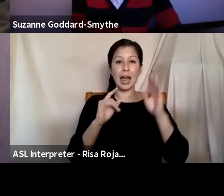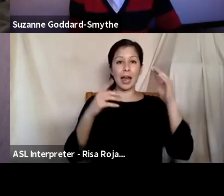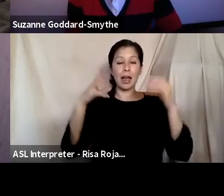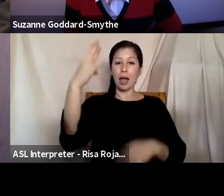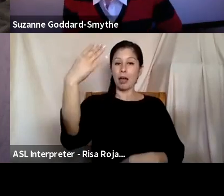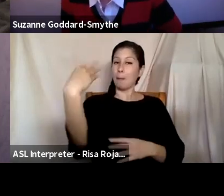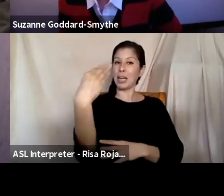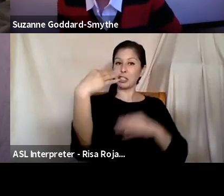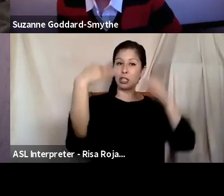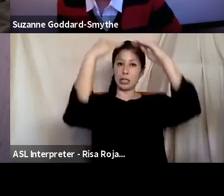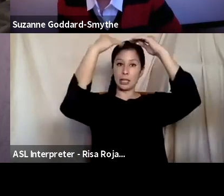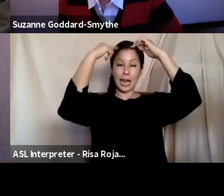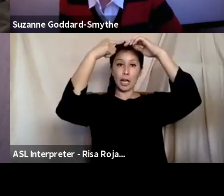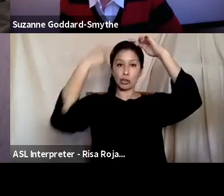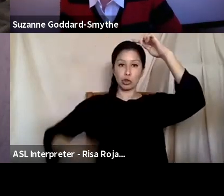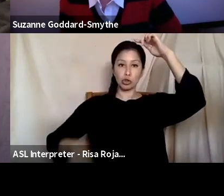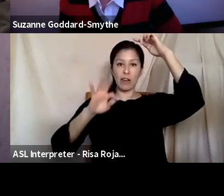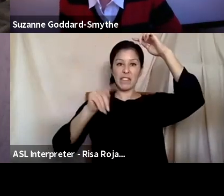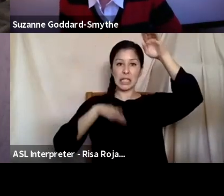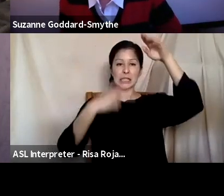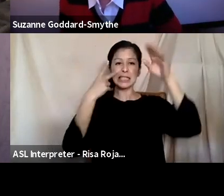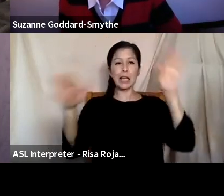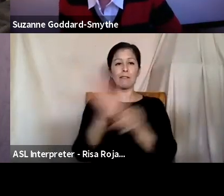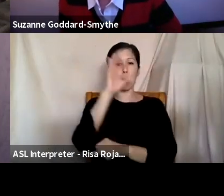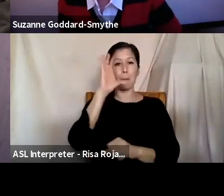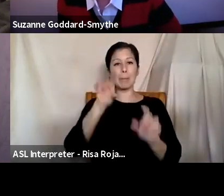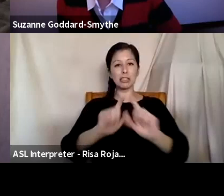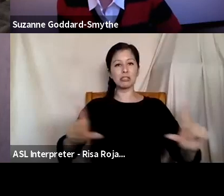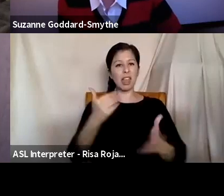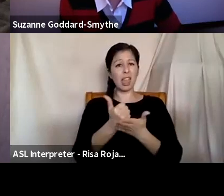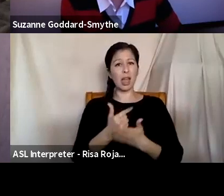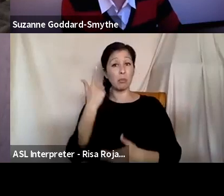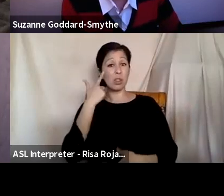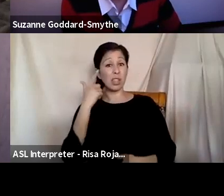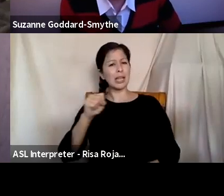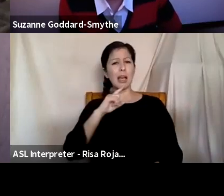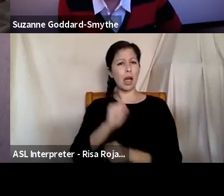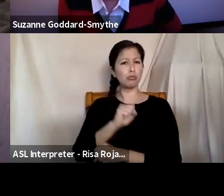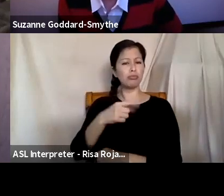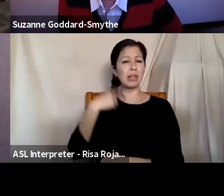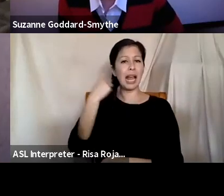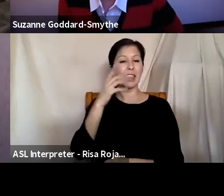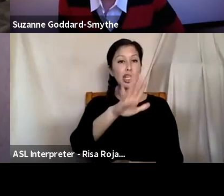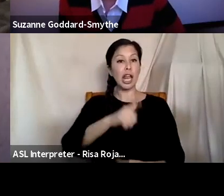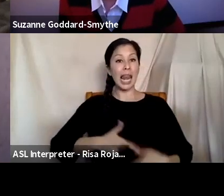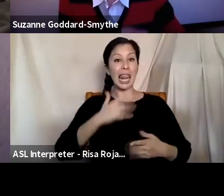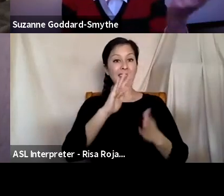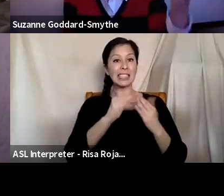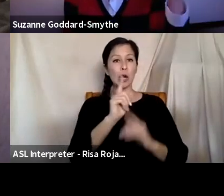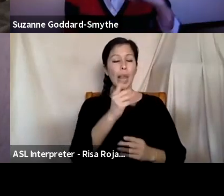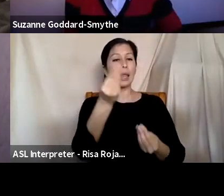see it from head to toe. It really helps. Right. Don't you guys think? Absolutely. I also think what city they're currently residing